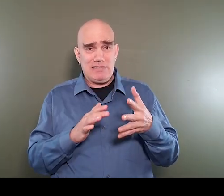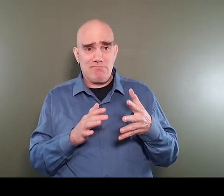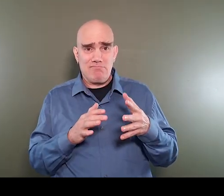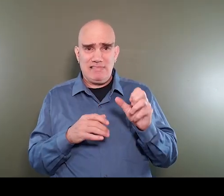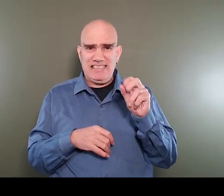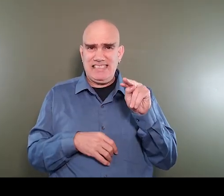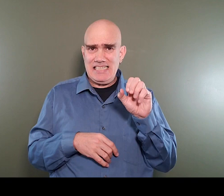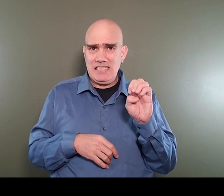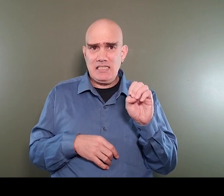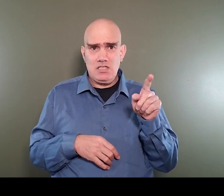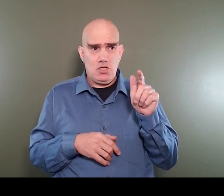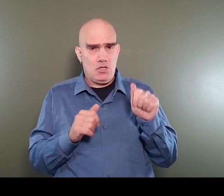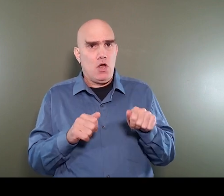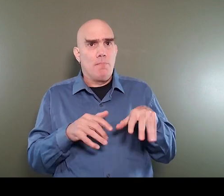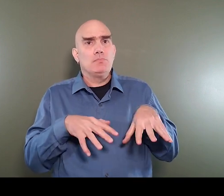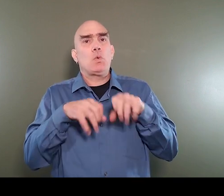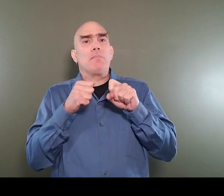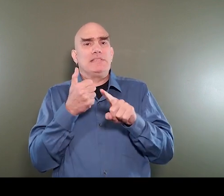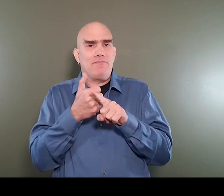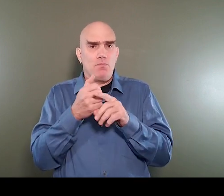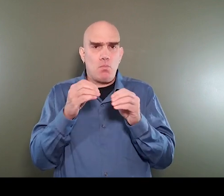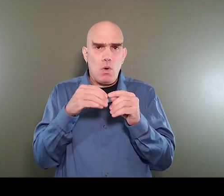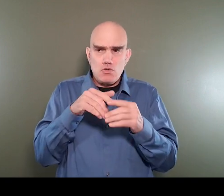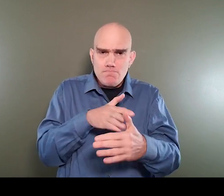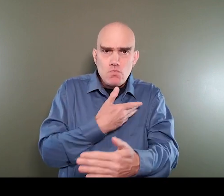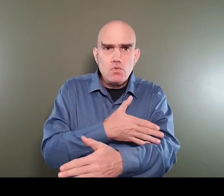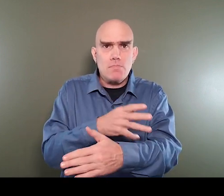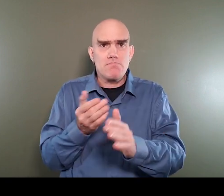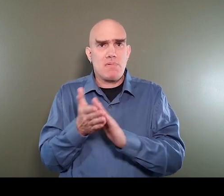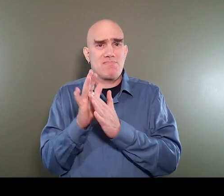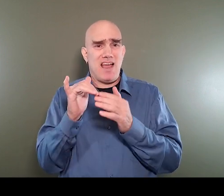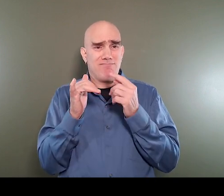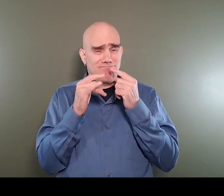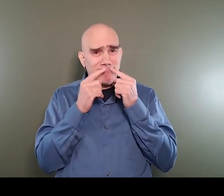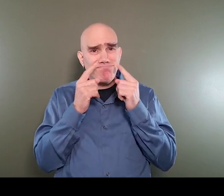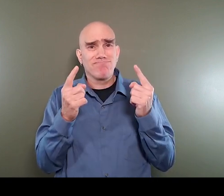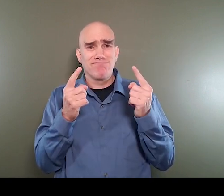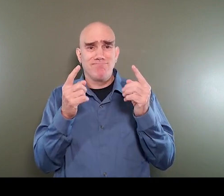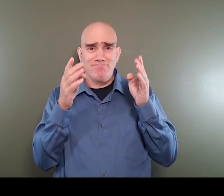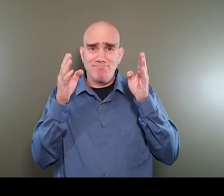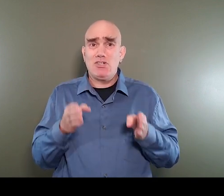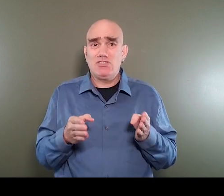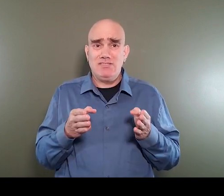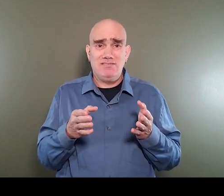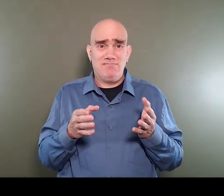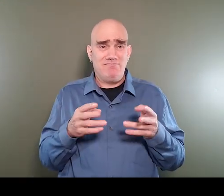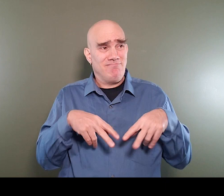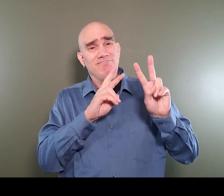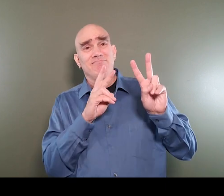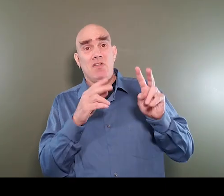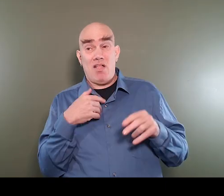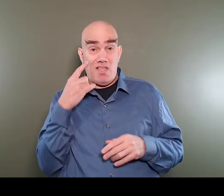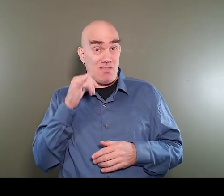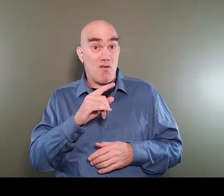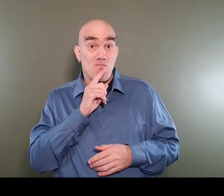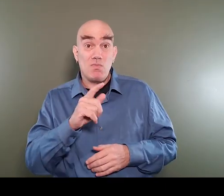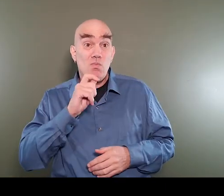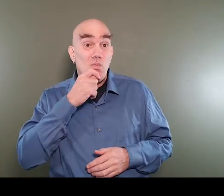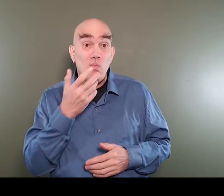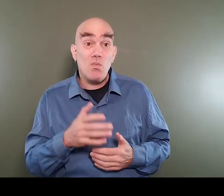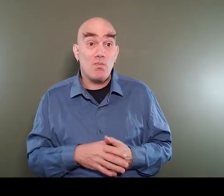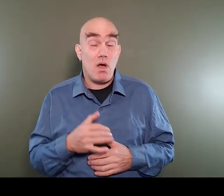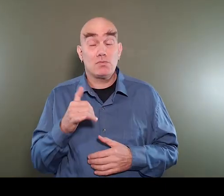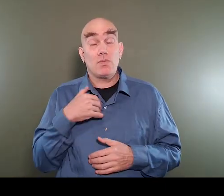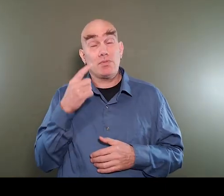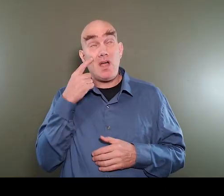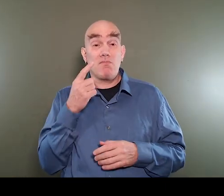his primary sense, he was able to absorb himself more into the music and become like an acclaimed figure, which I thought was